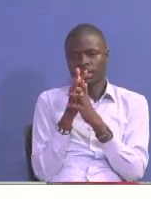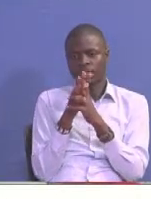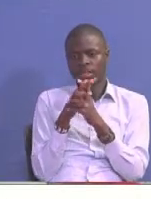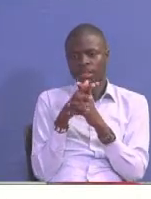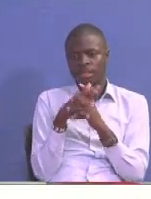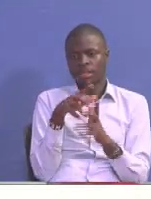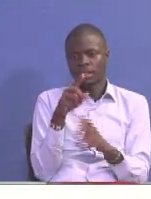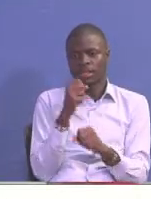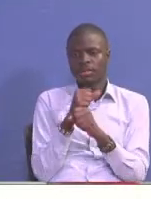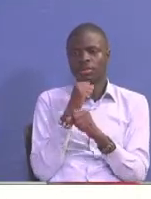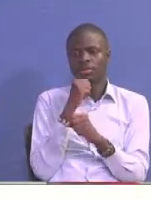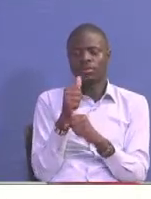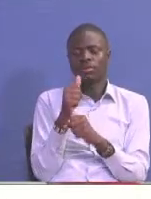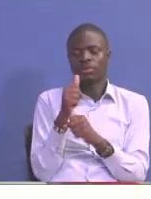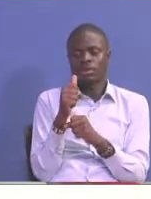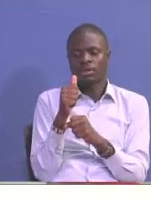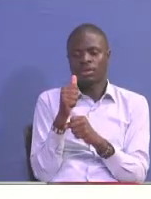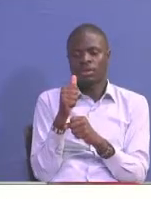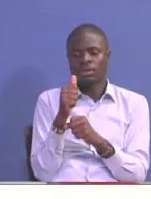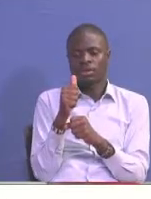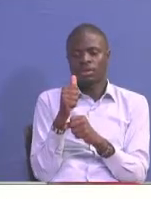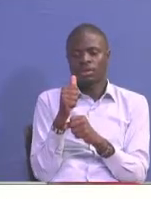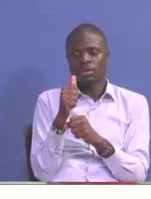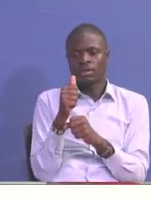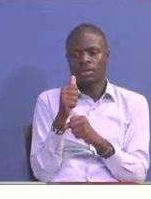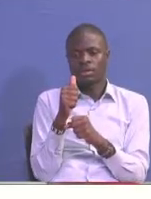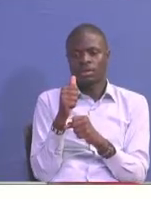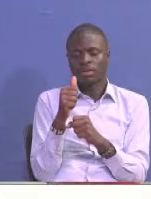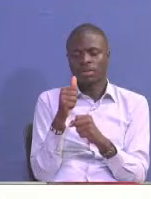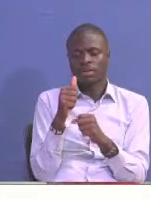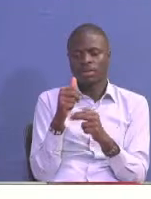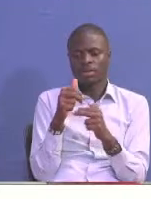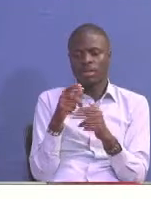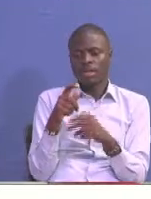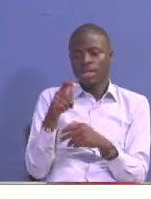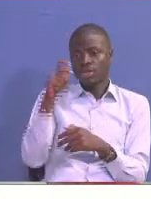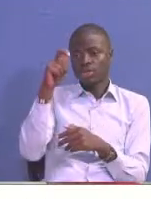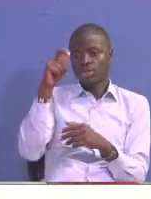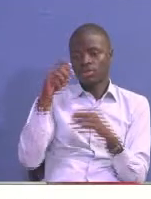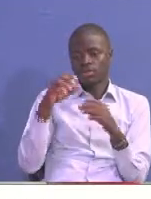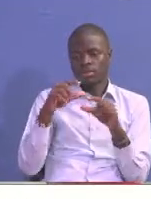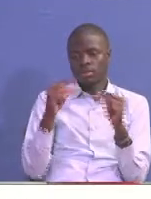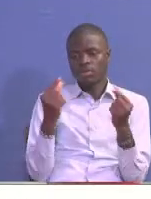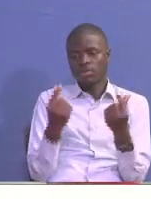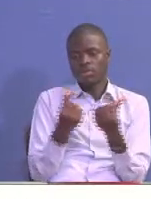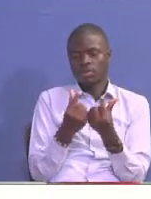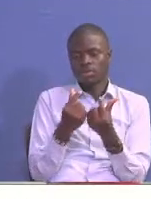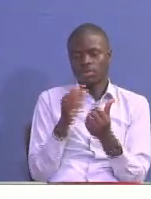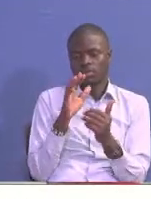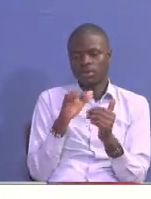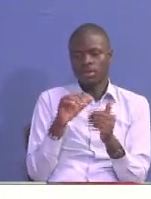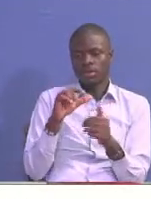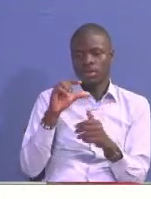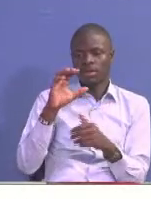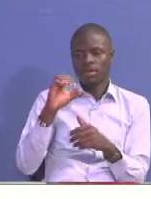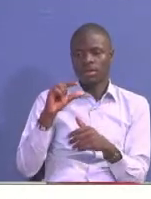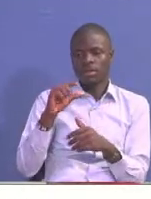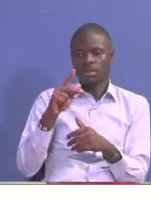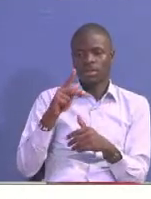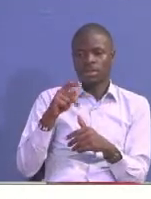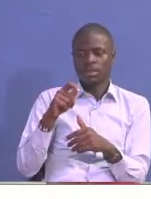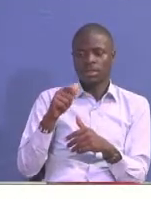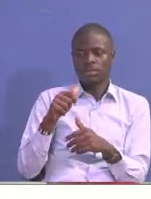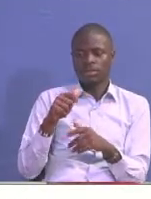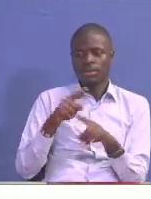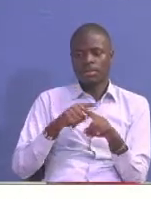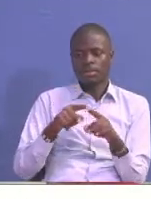they don't rank as high on the top cluster than the Egyptians. But